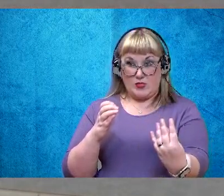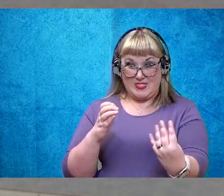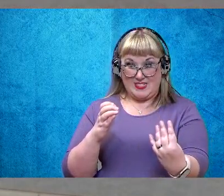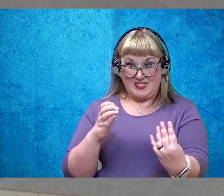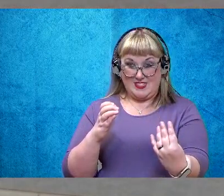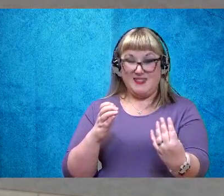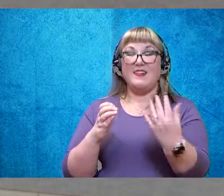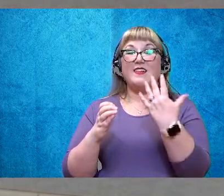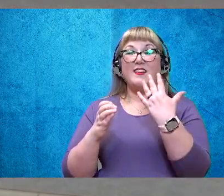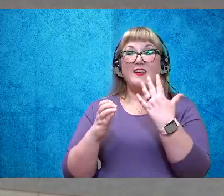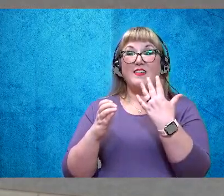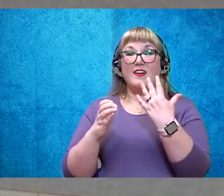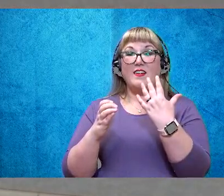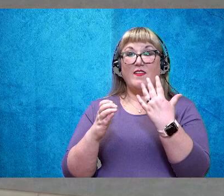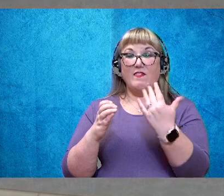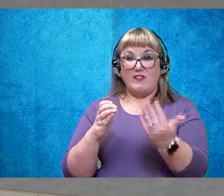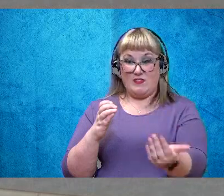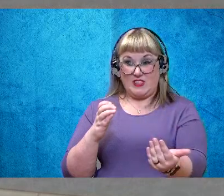14,